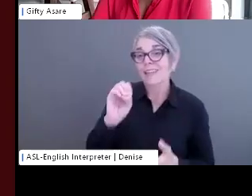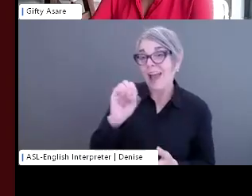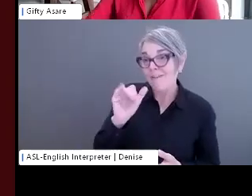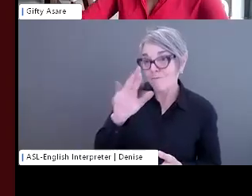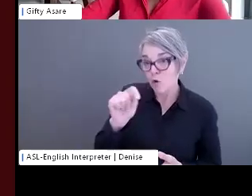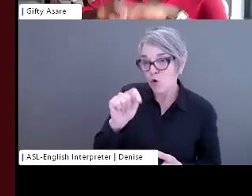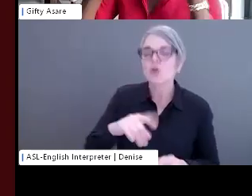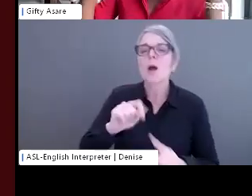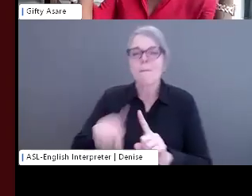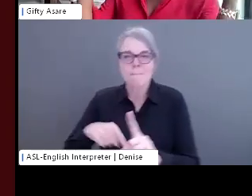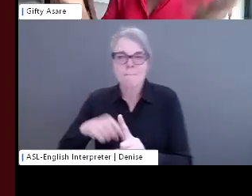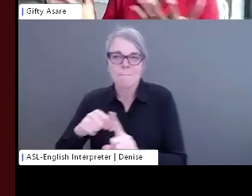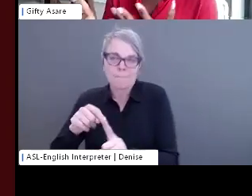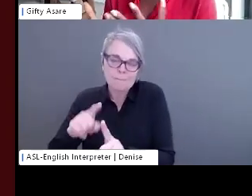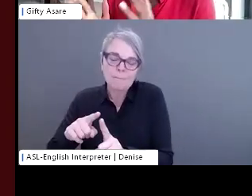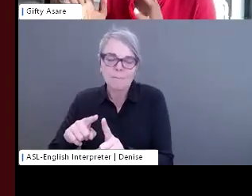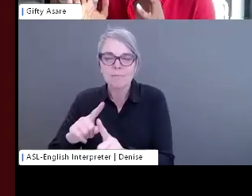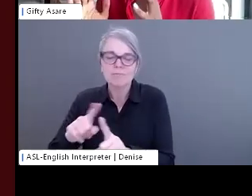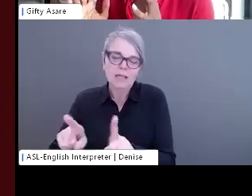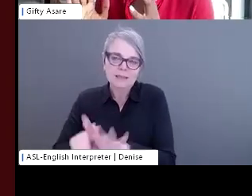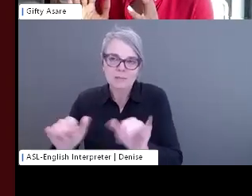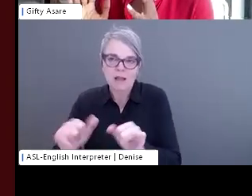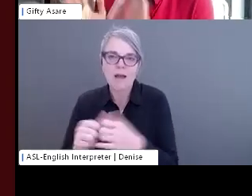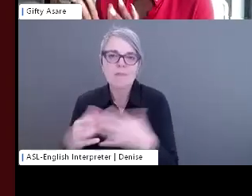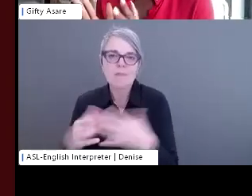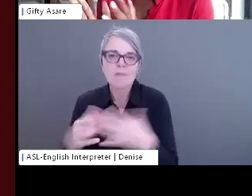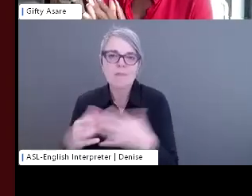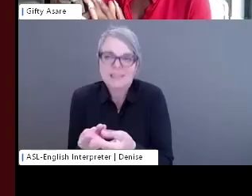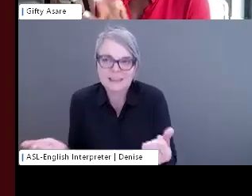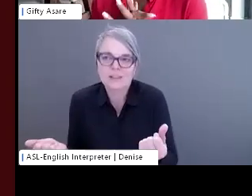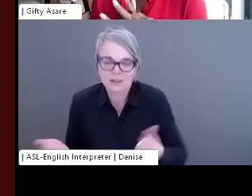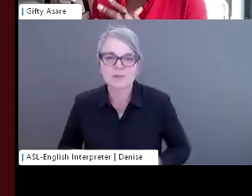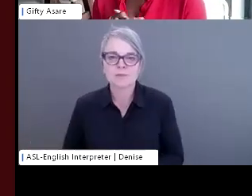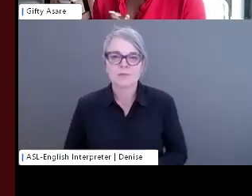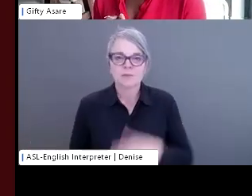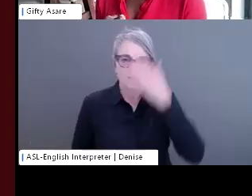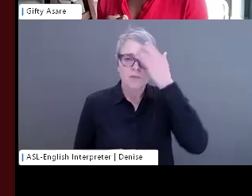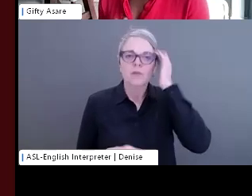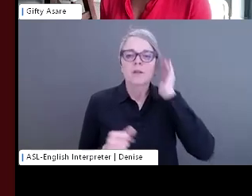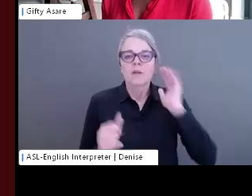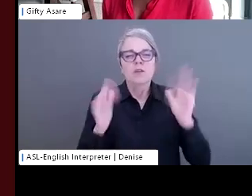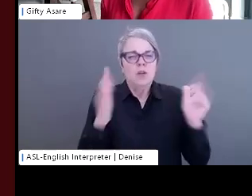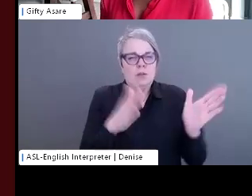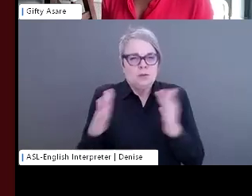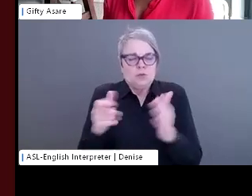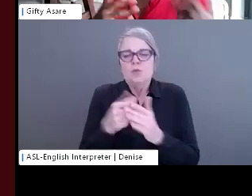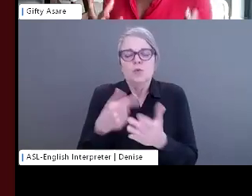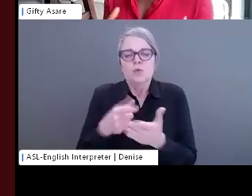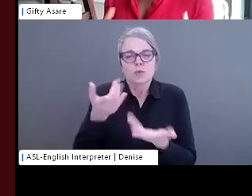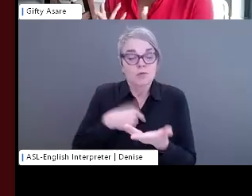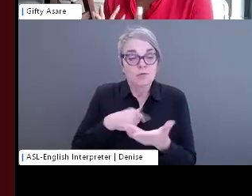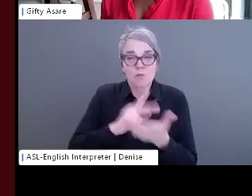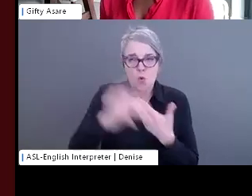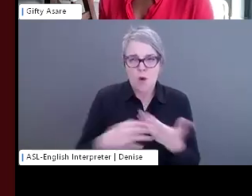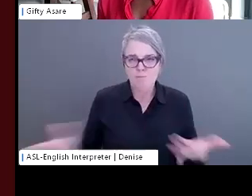So we'll shift gears now to look at the qualitative findings of this program. So we had a focus group or